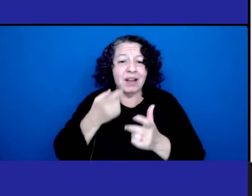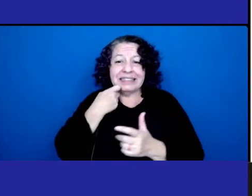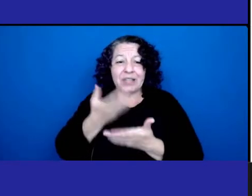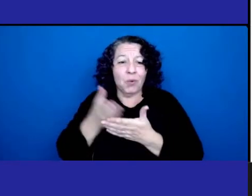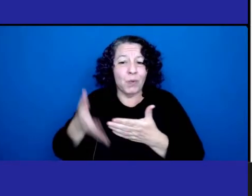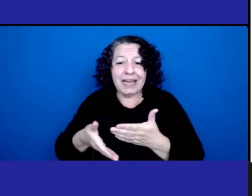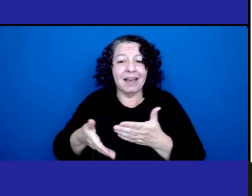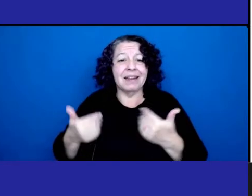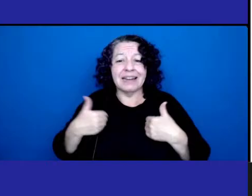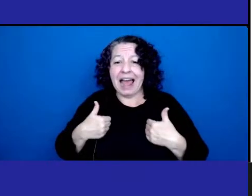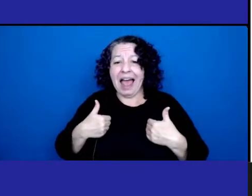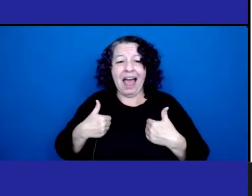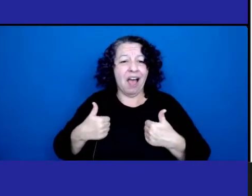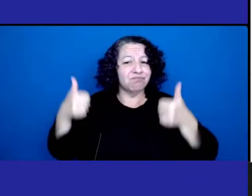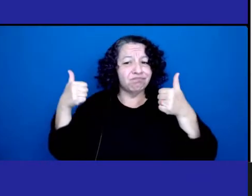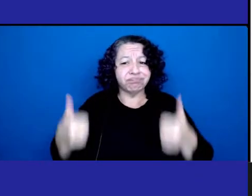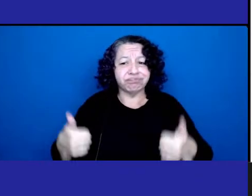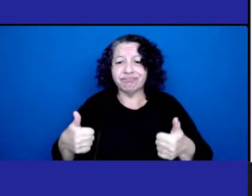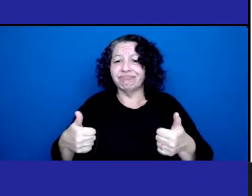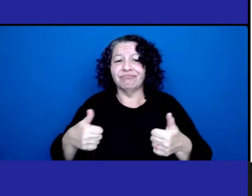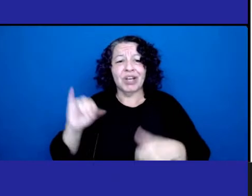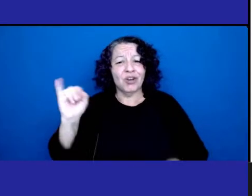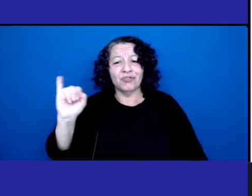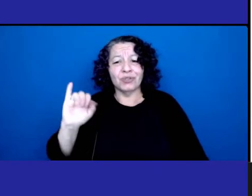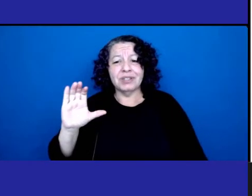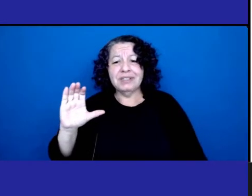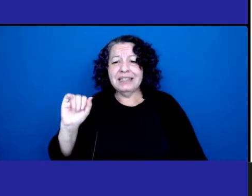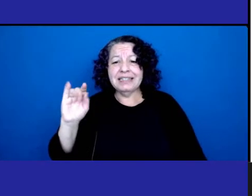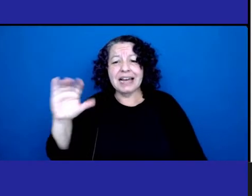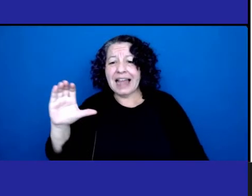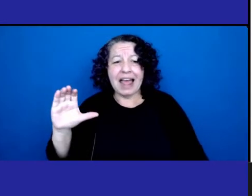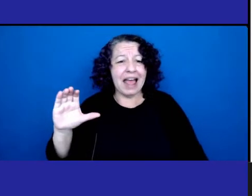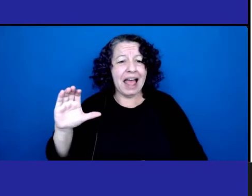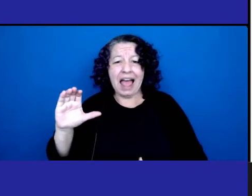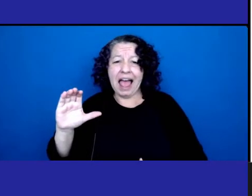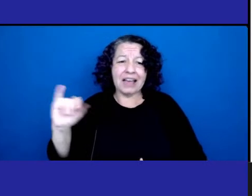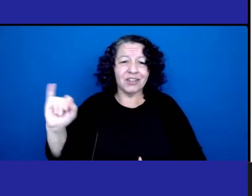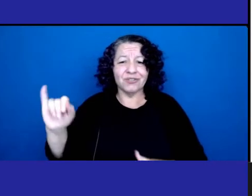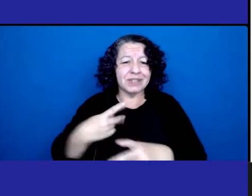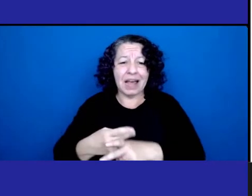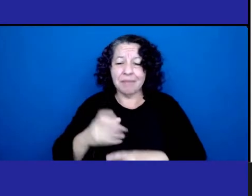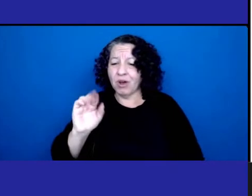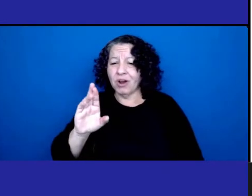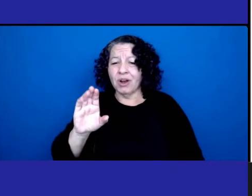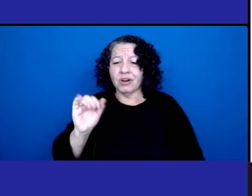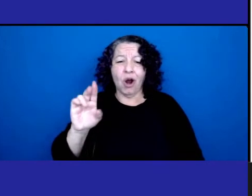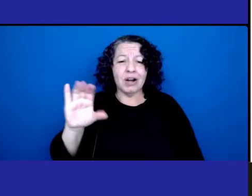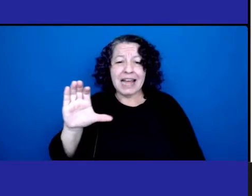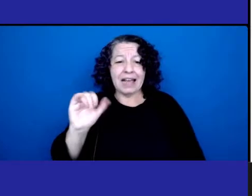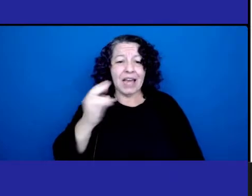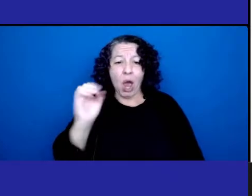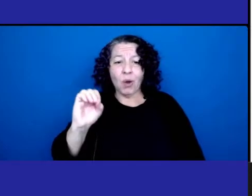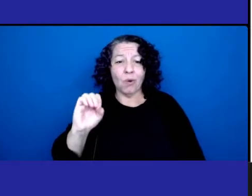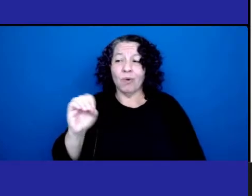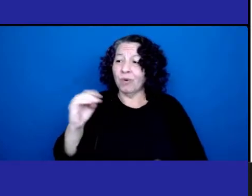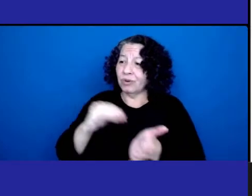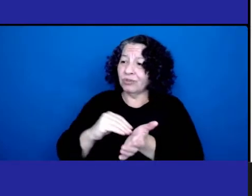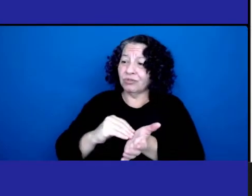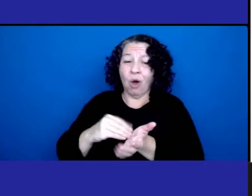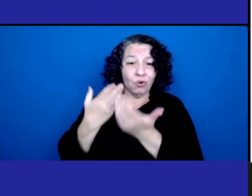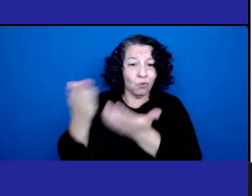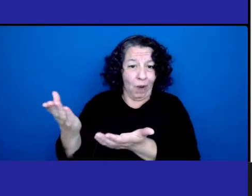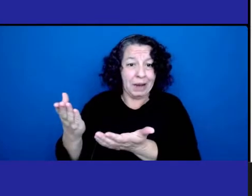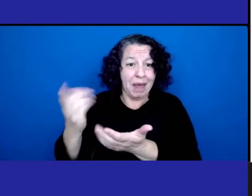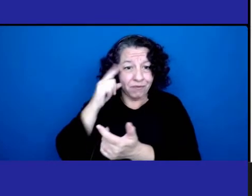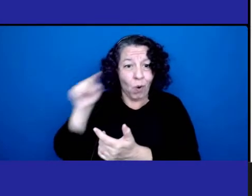Cadillac Insurance with the cardiac echo that his doctor recommended he has to pay $500. It's like,